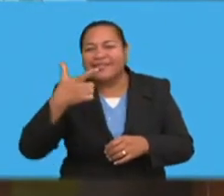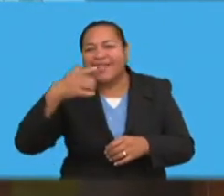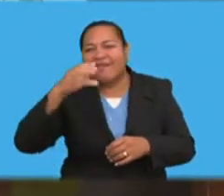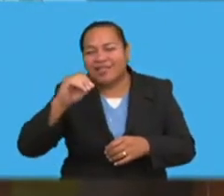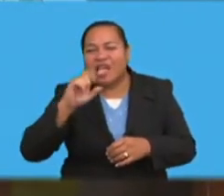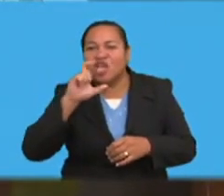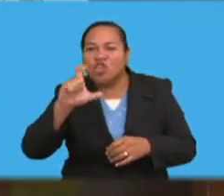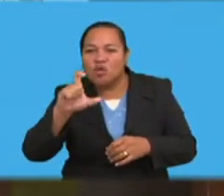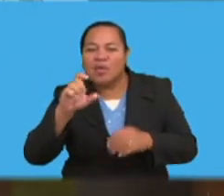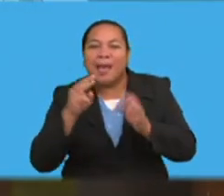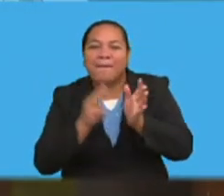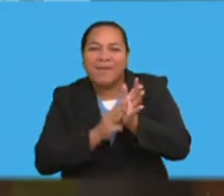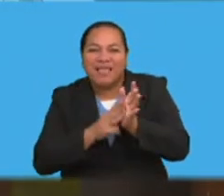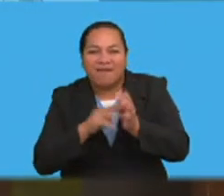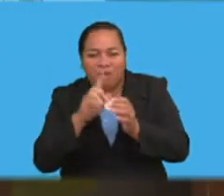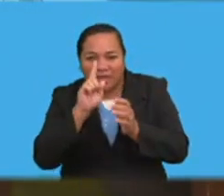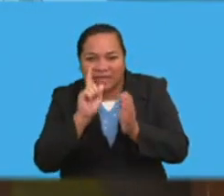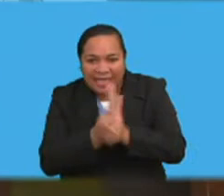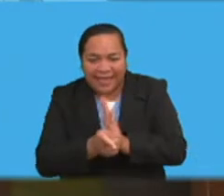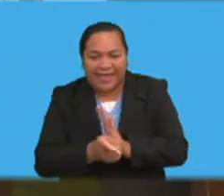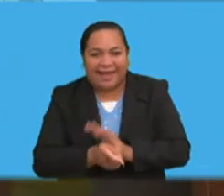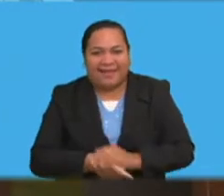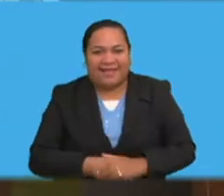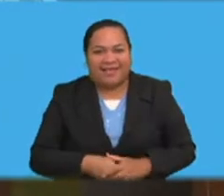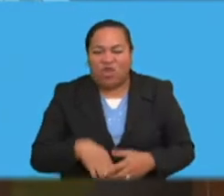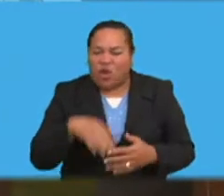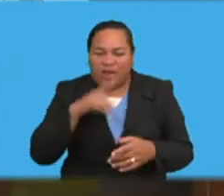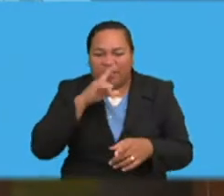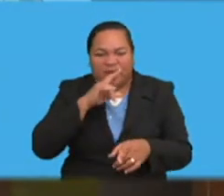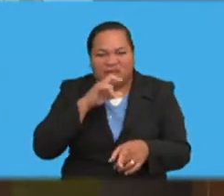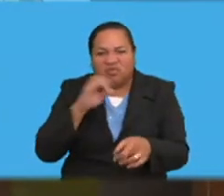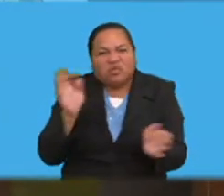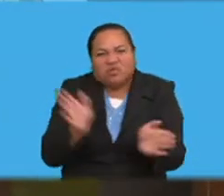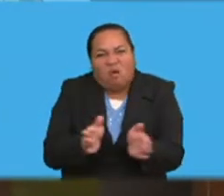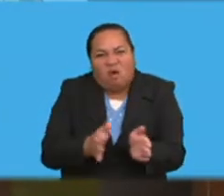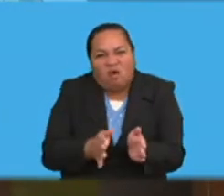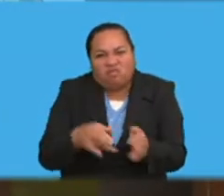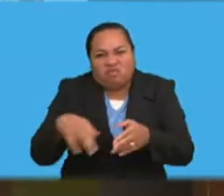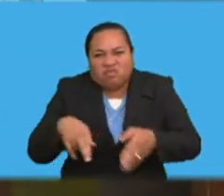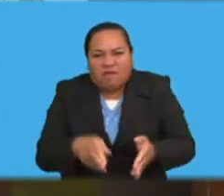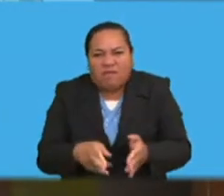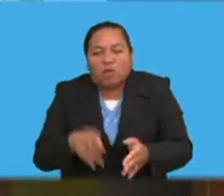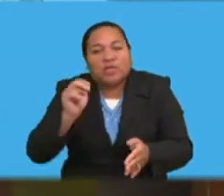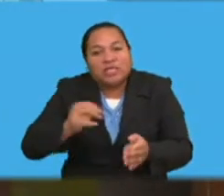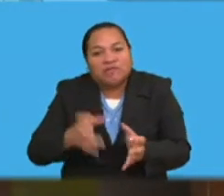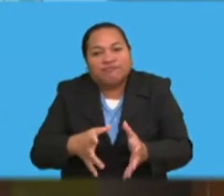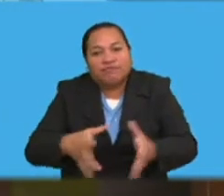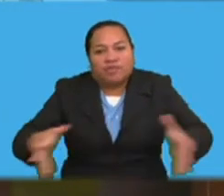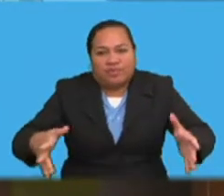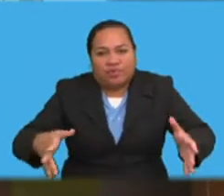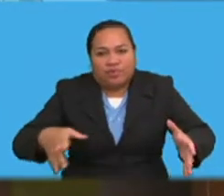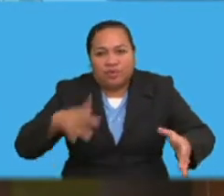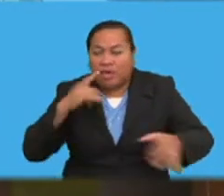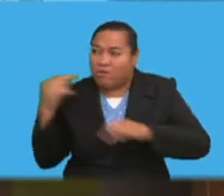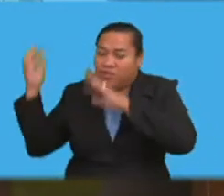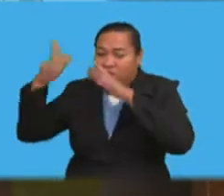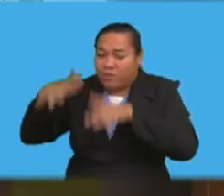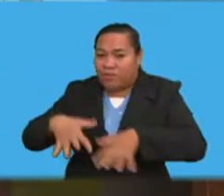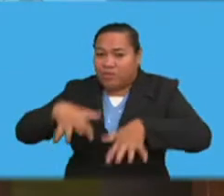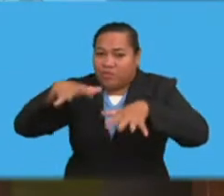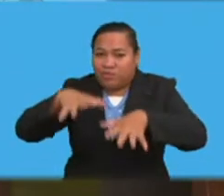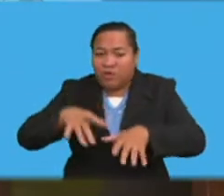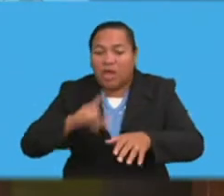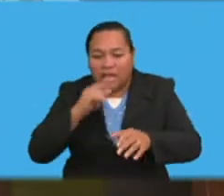meter per second, Madam Speaker. So you can see, Madam Speaker, so the experts have said that at the moment we have the capacity